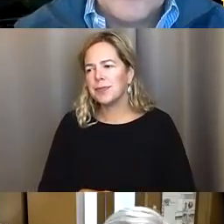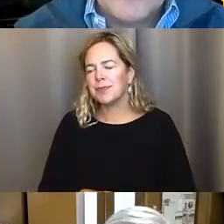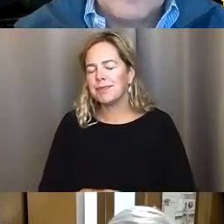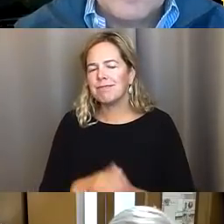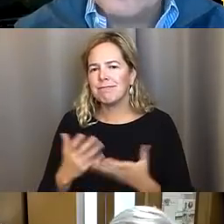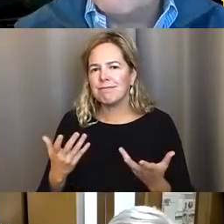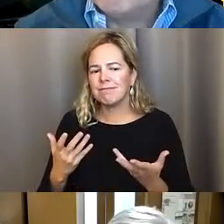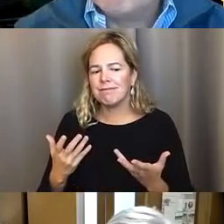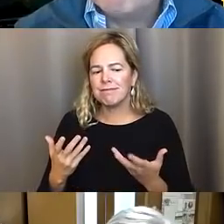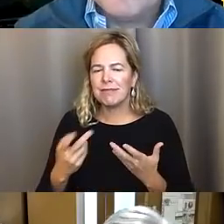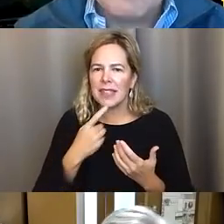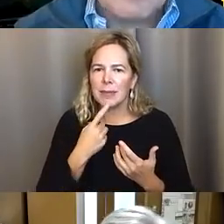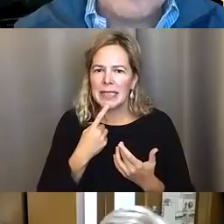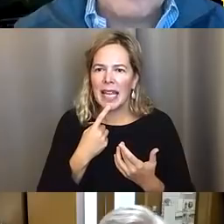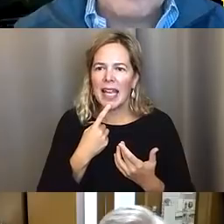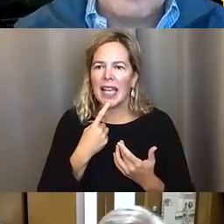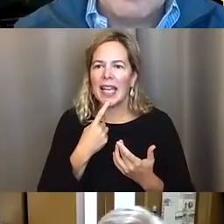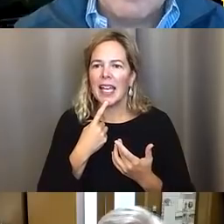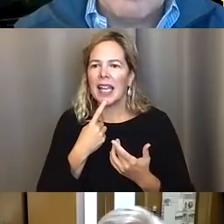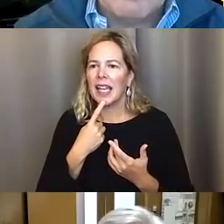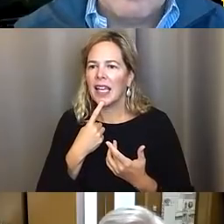Let me just say this.